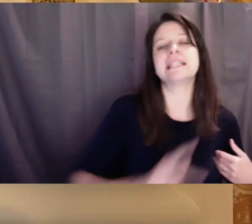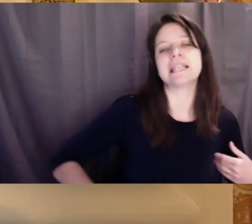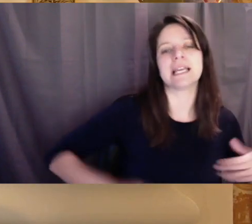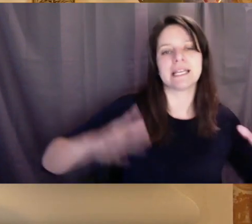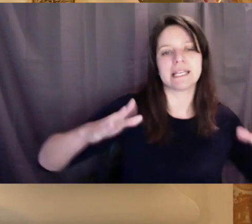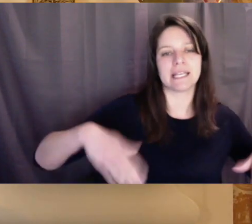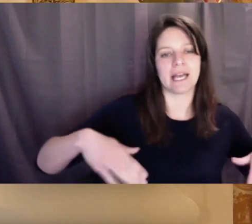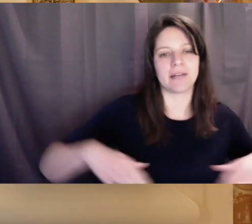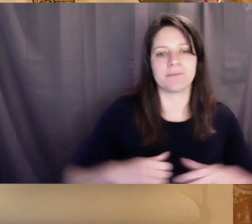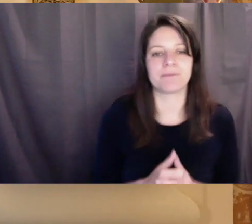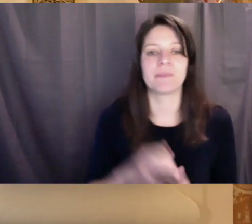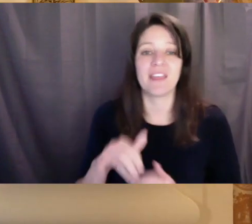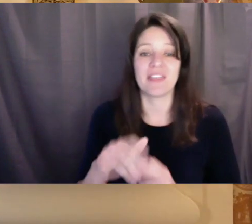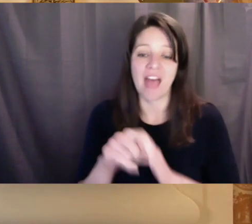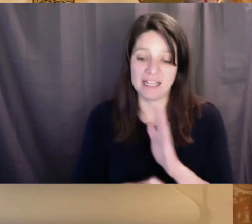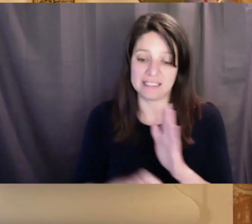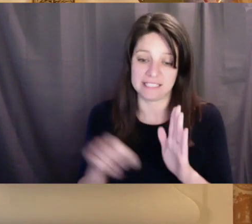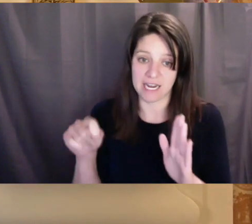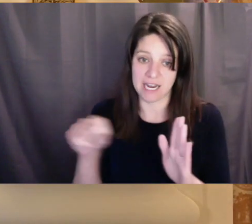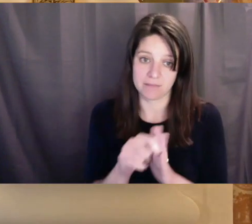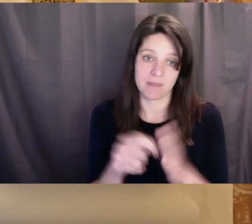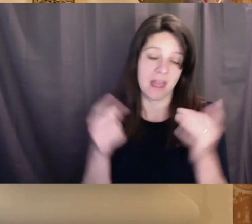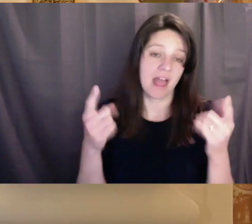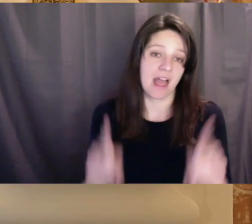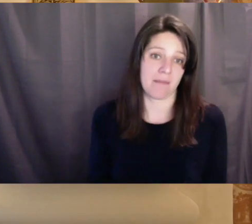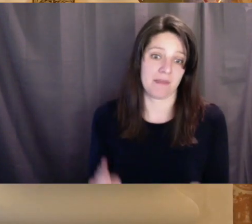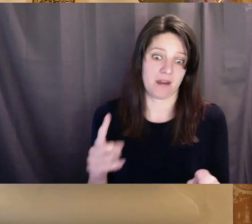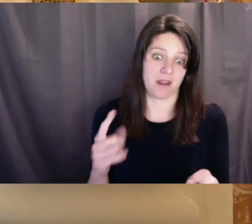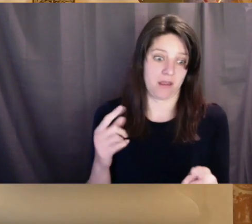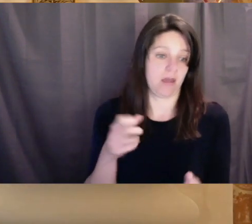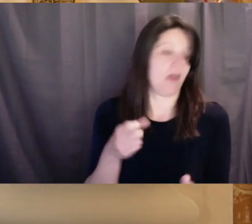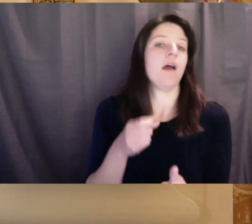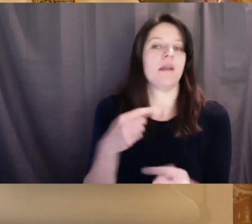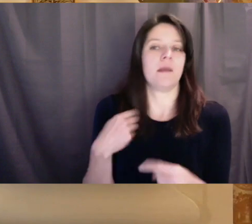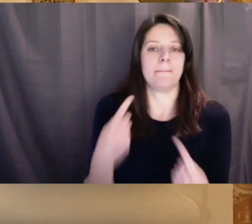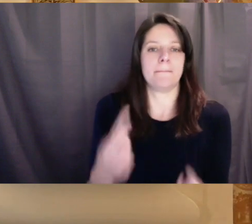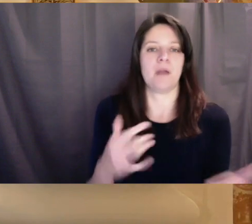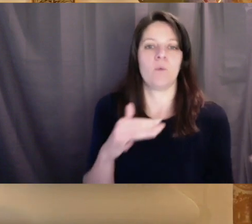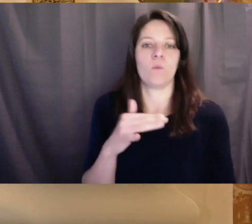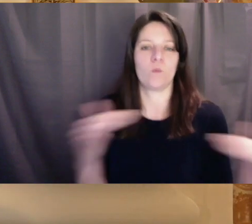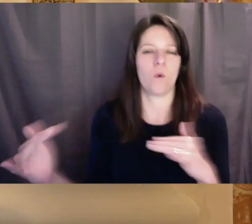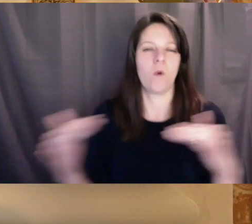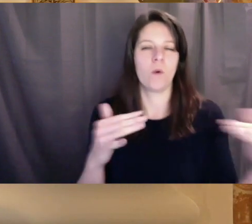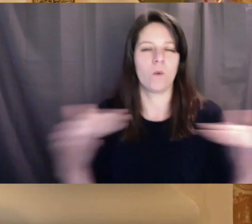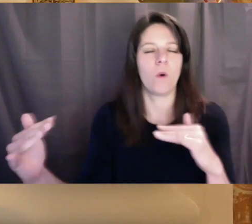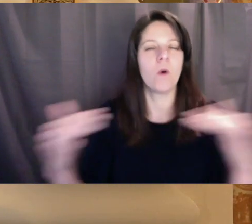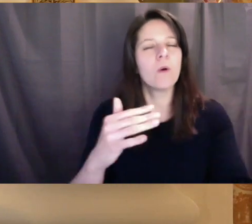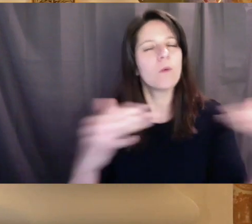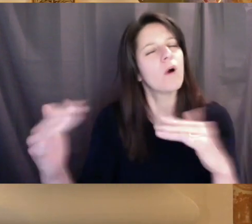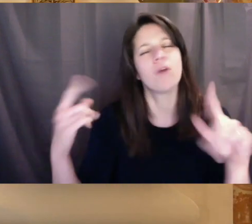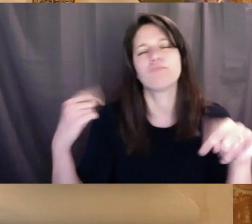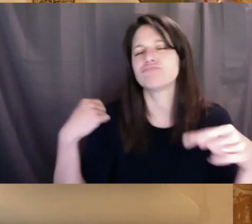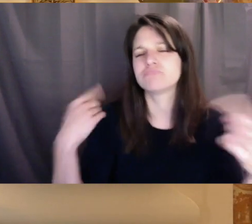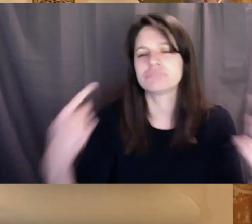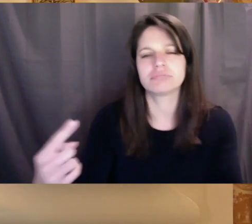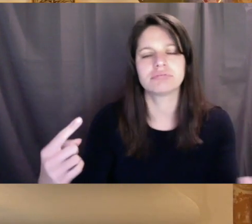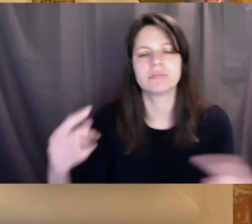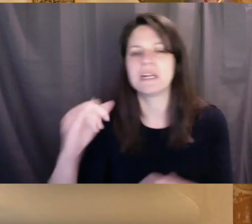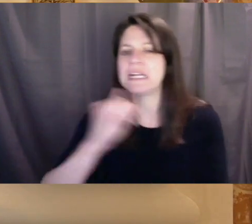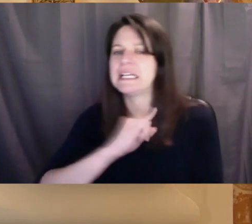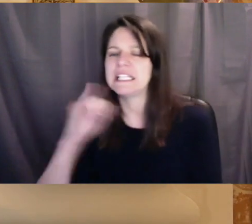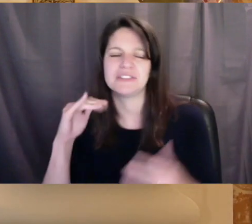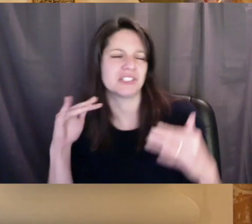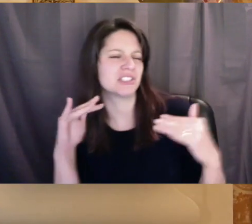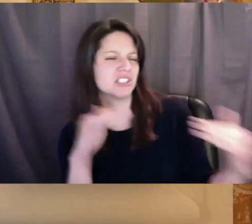that the Welpleys read for us comes in a period of respite between a great number of conflicts that the nation was having with their